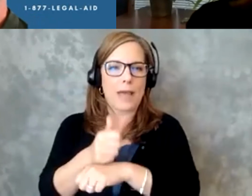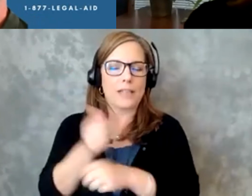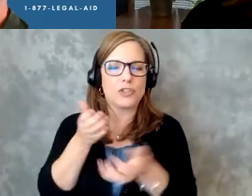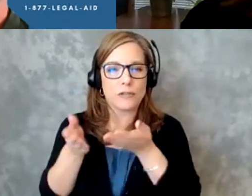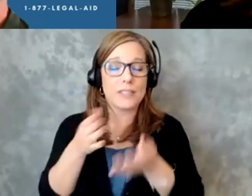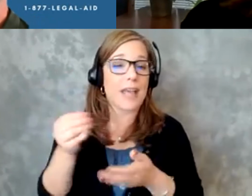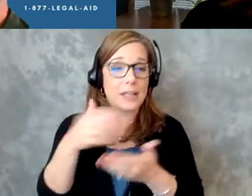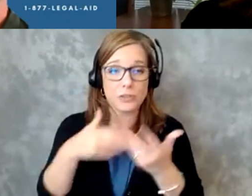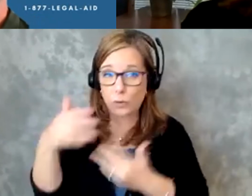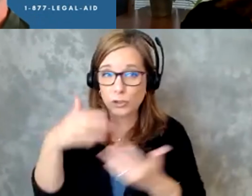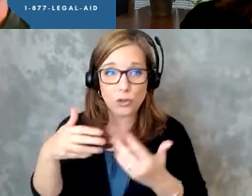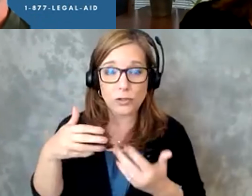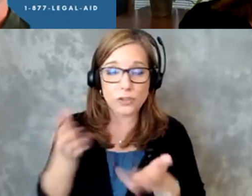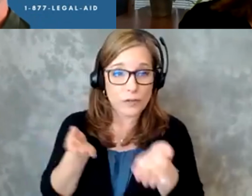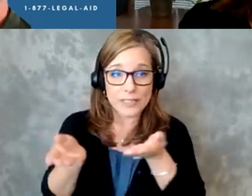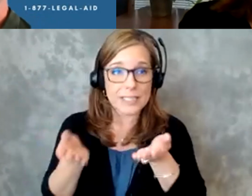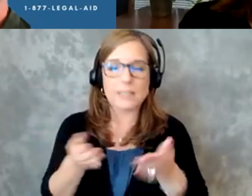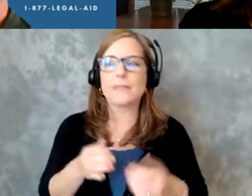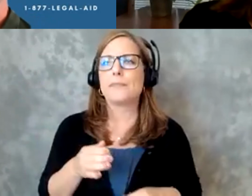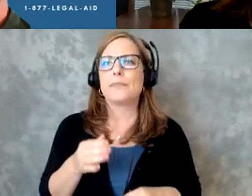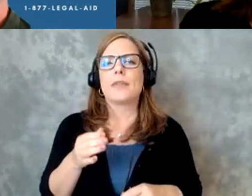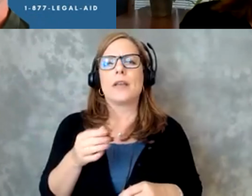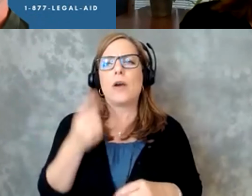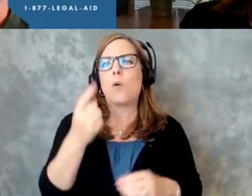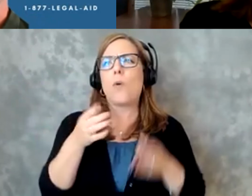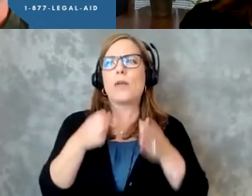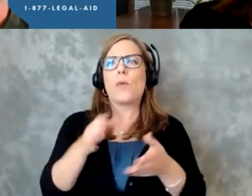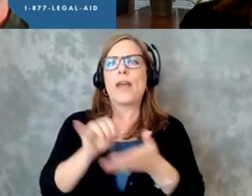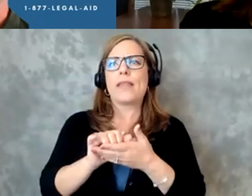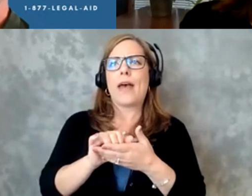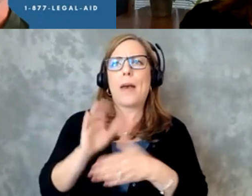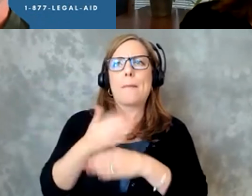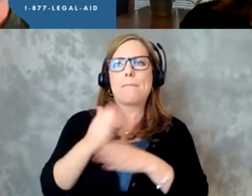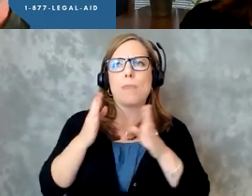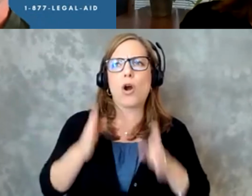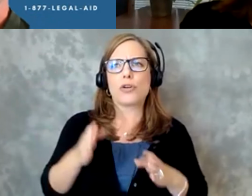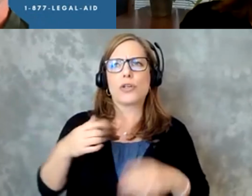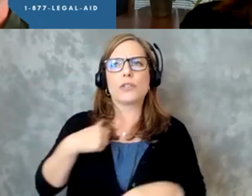social. One way that Partners has identified